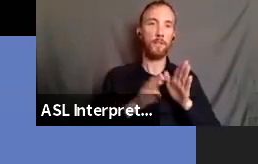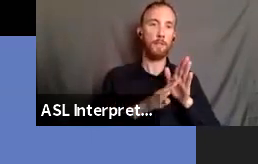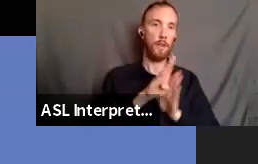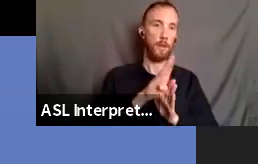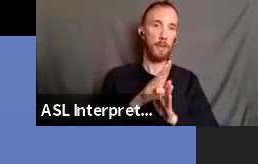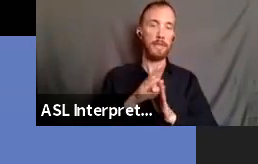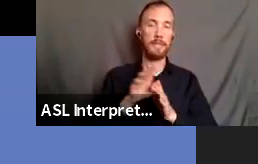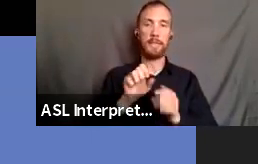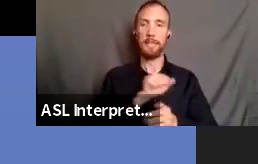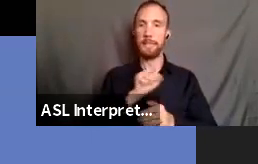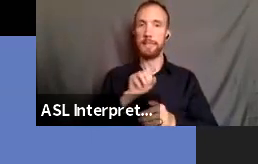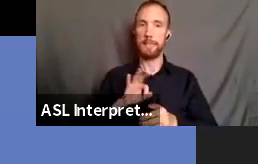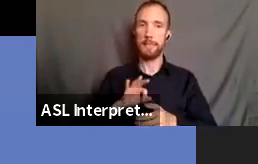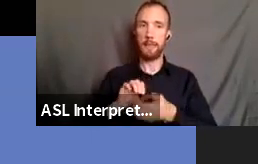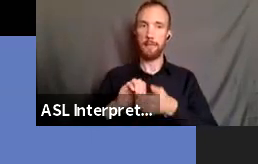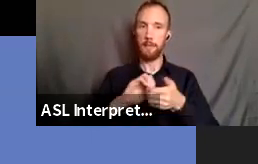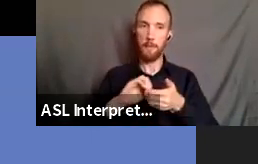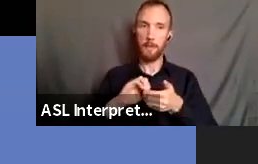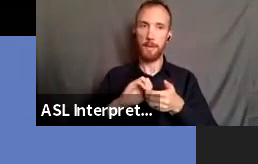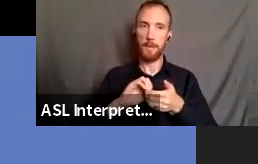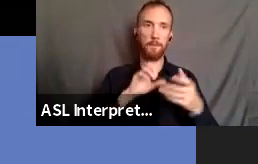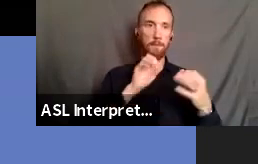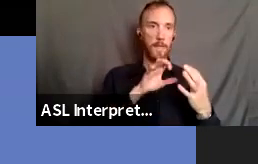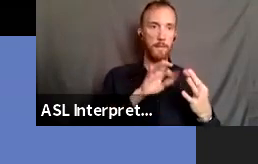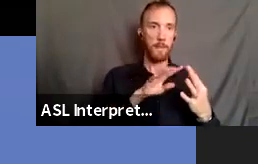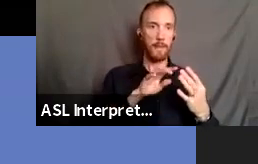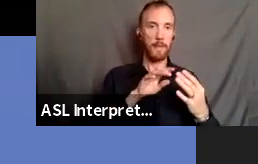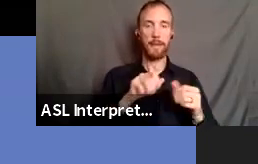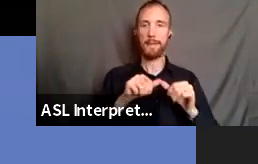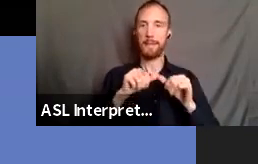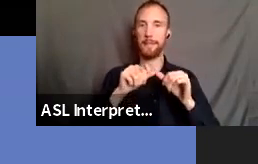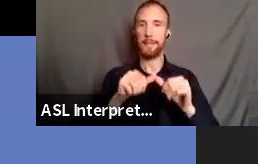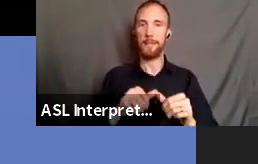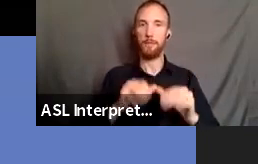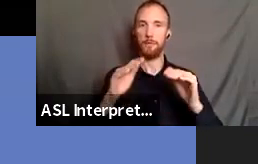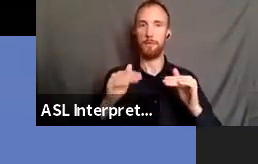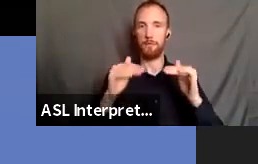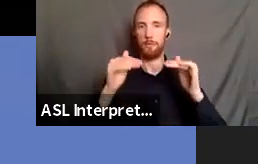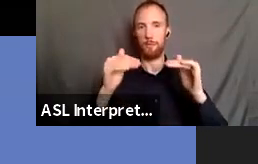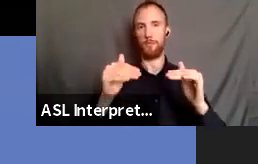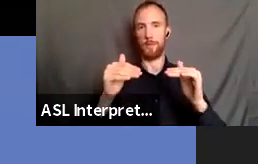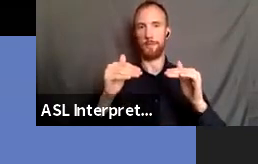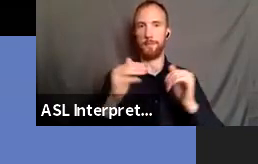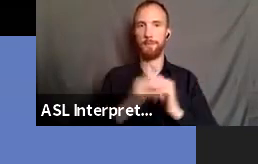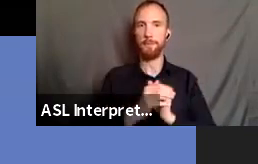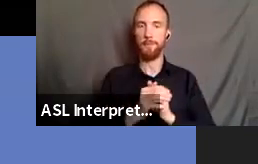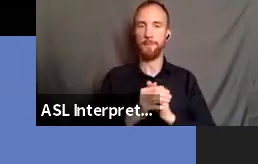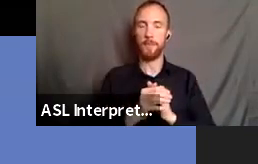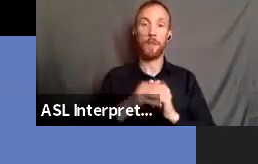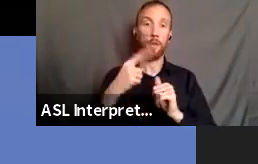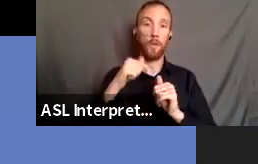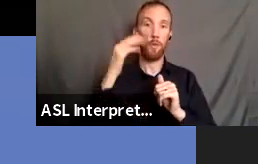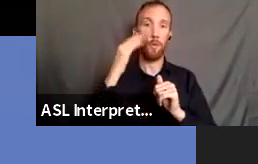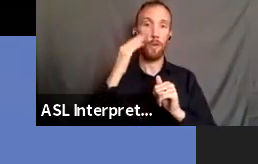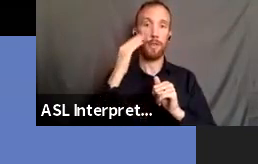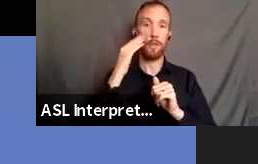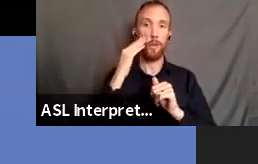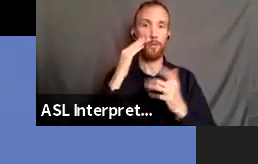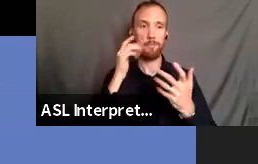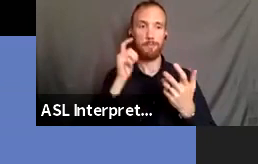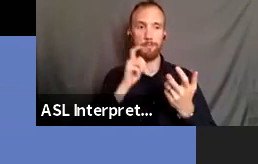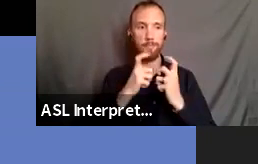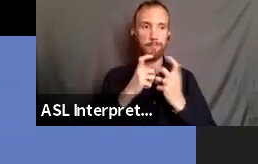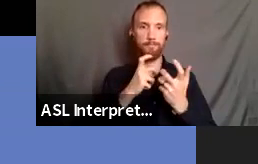planning feedback and continuous improvement in the remote environment we know that adapting to this moment will require a collective